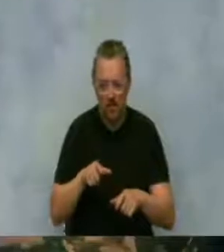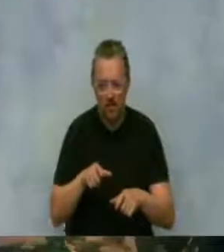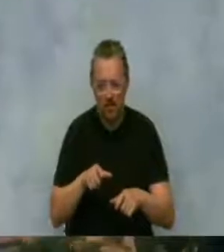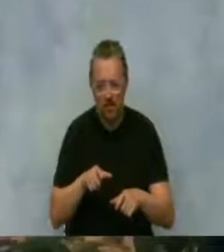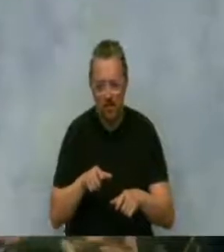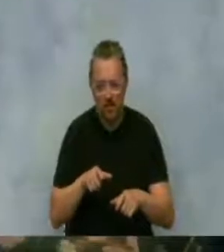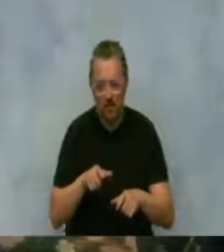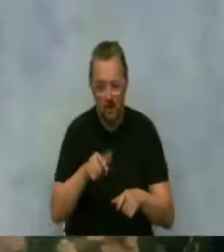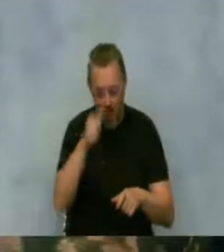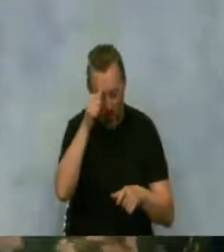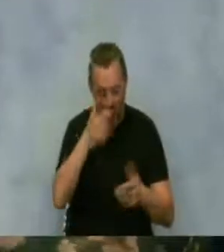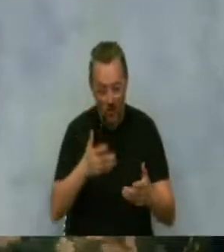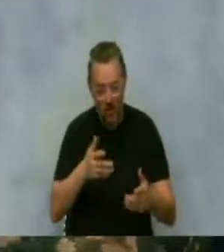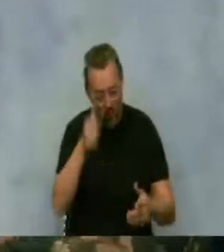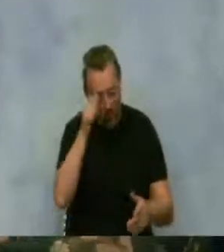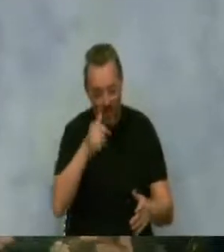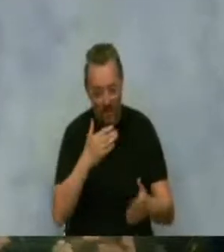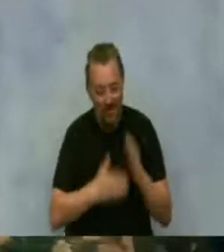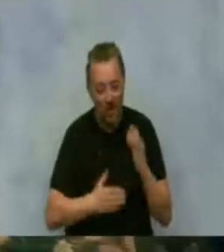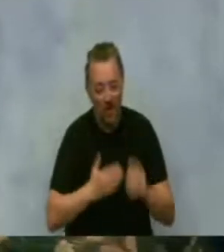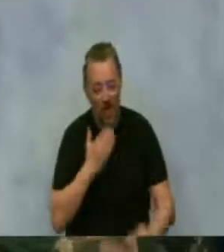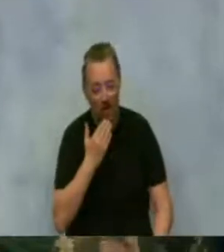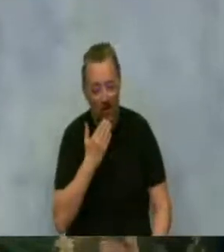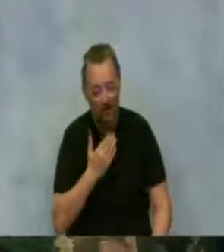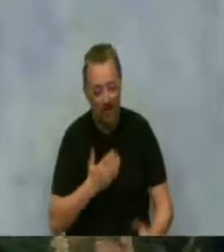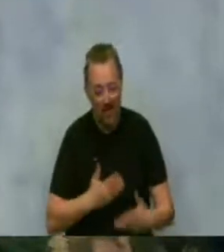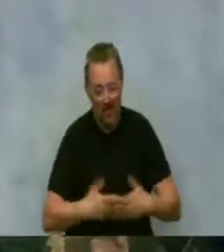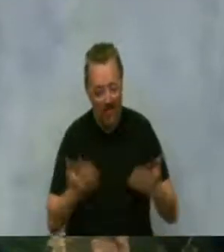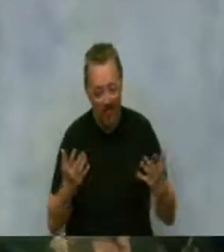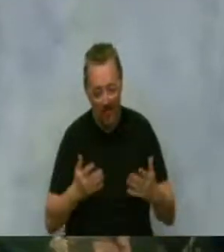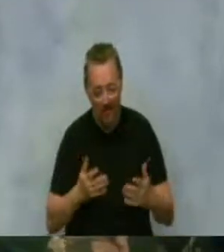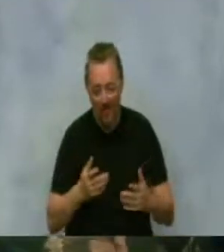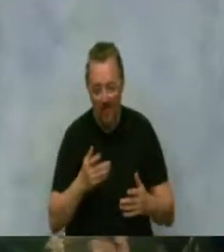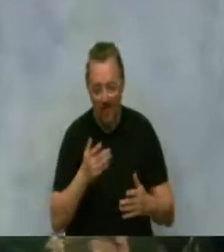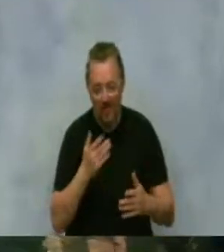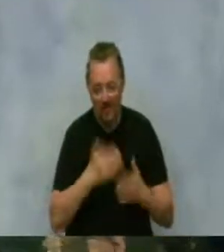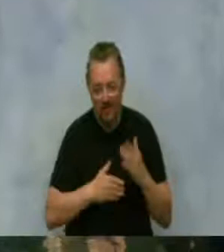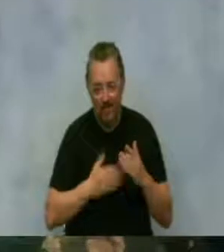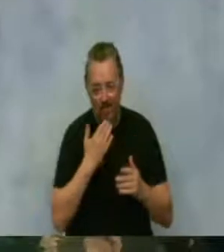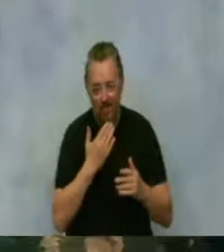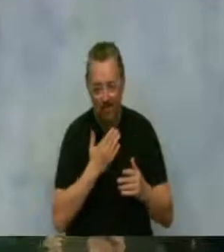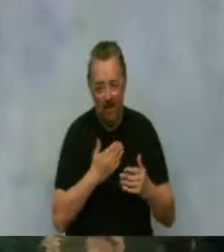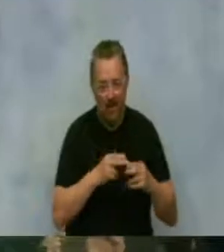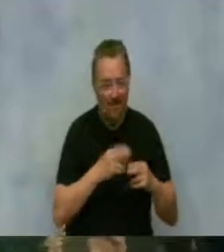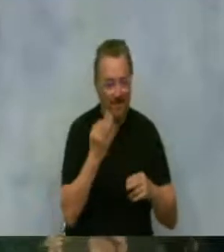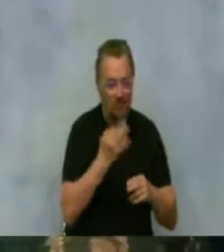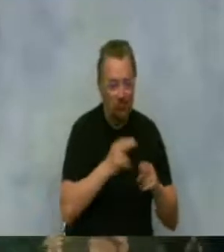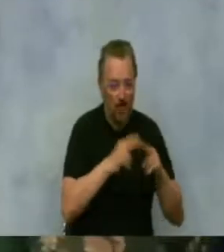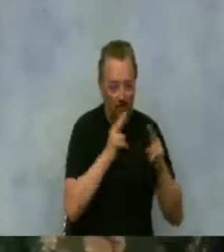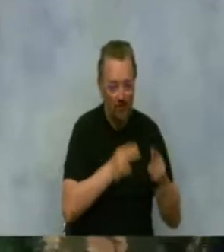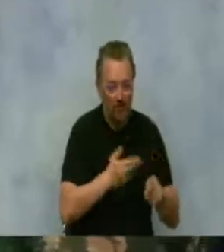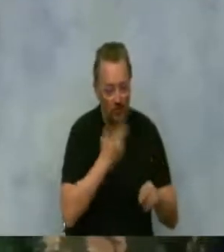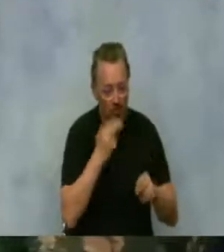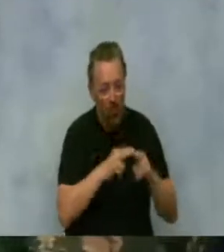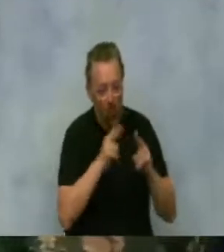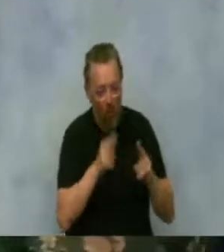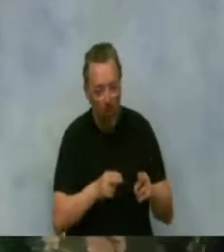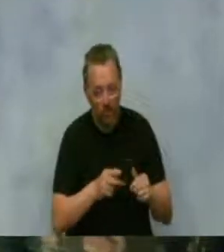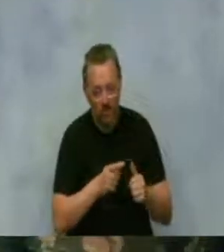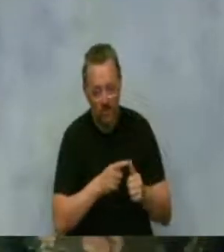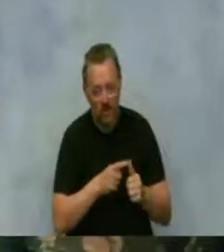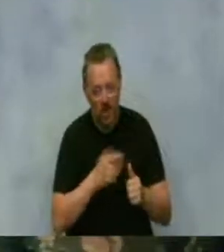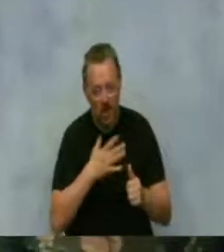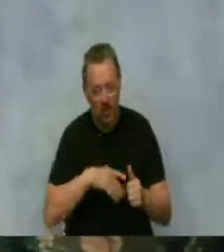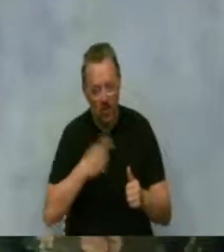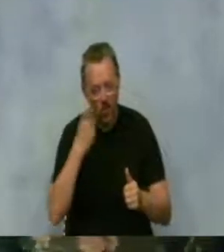I mean, obviously there's never enough of anything. There's never enough housing, temporary housing for homeless people. And so I